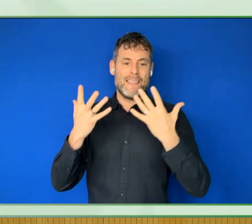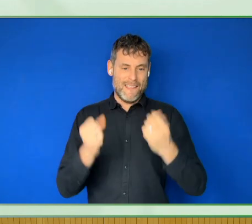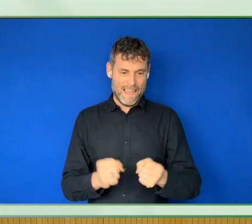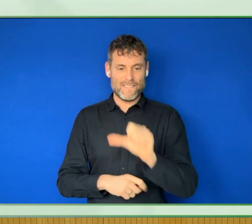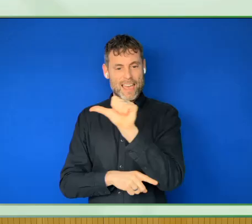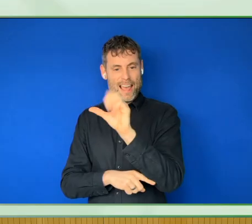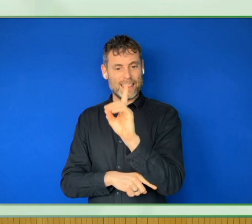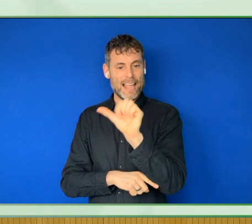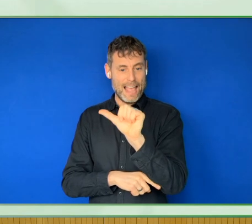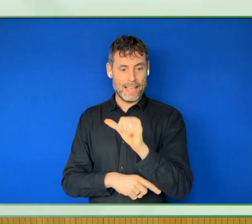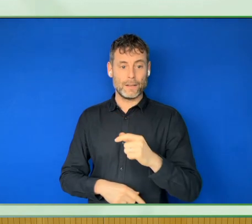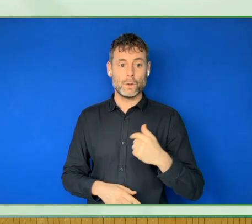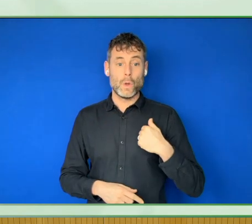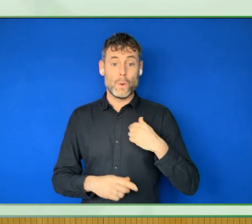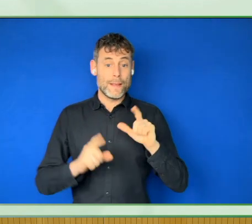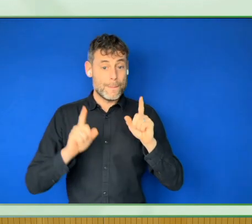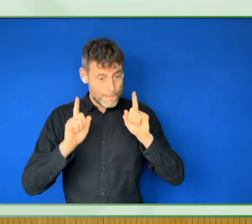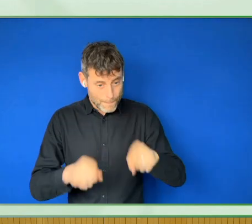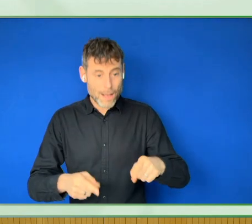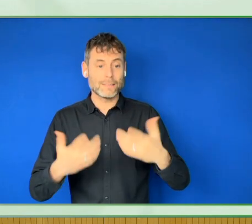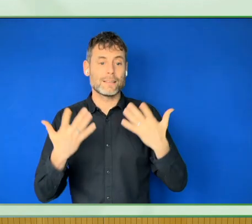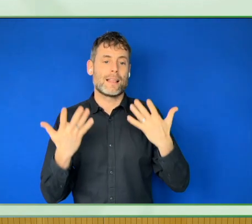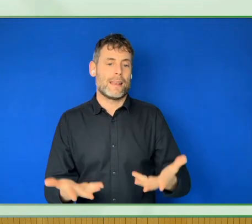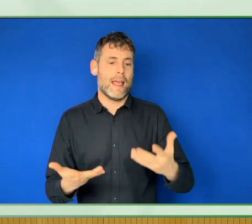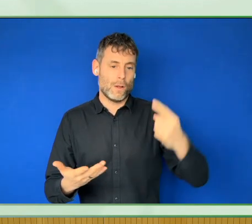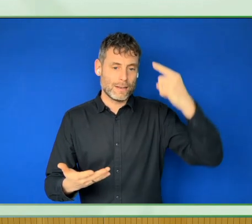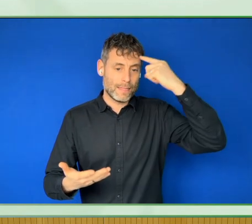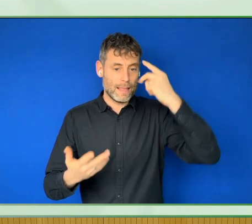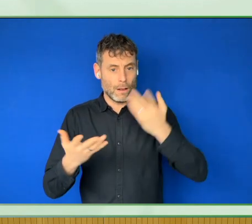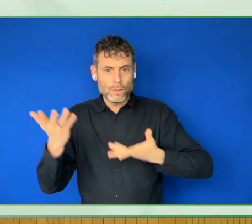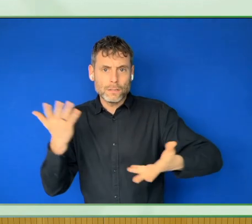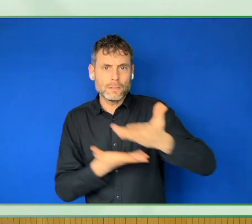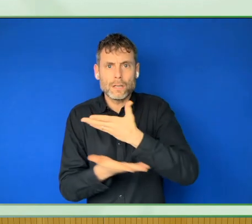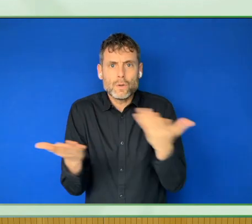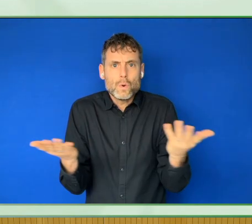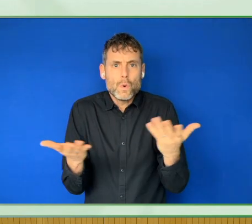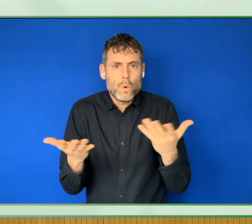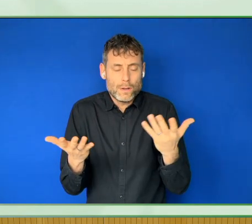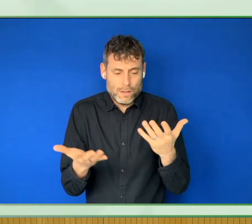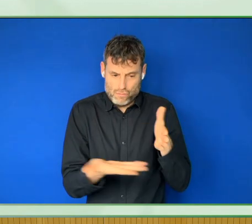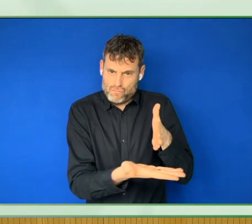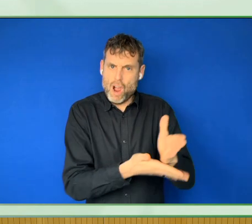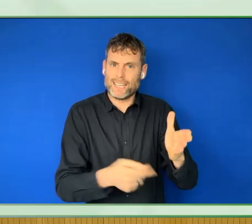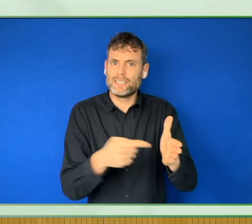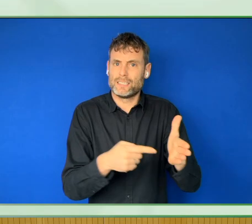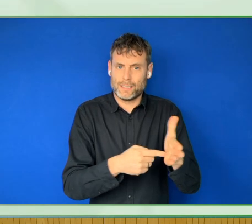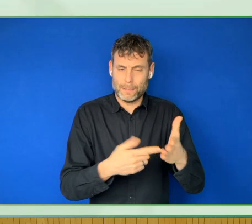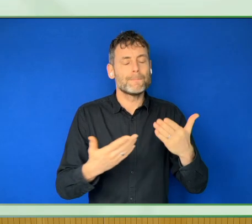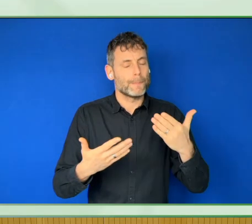equity, inclusion, diversity. We need that. Rights-based language is the foundation. Those are the walls, the doors,